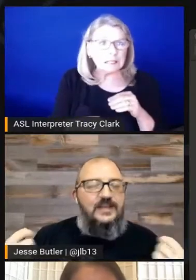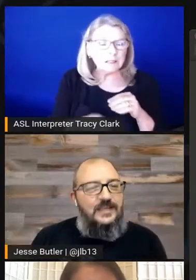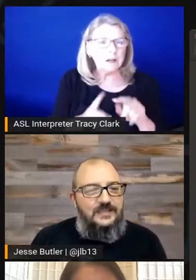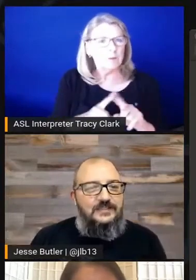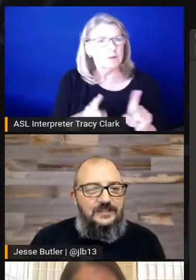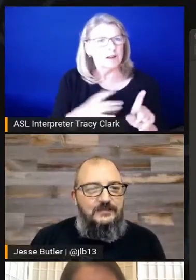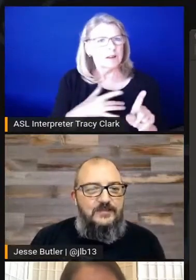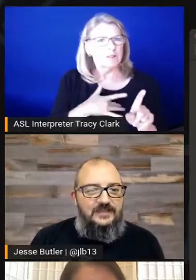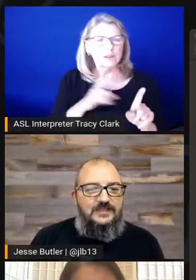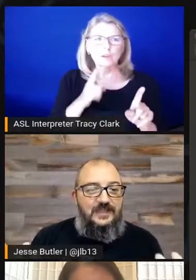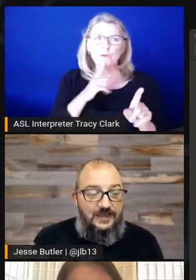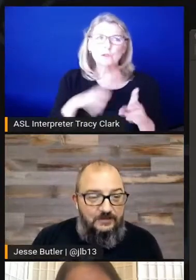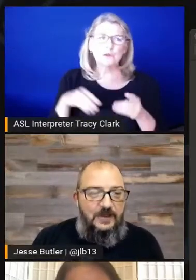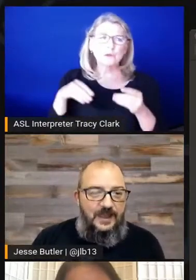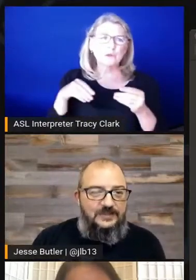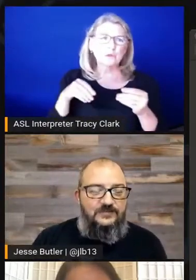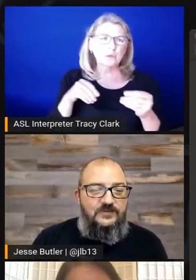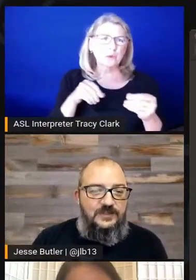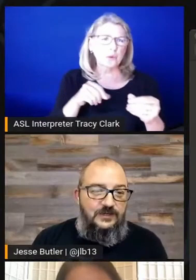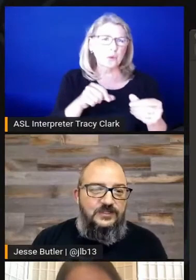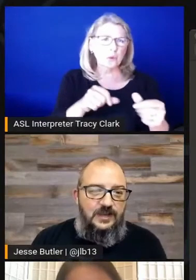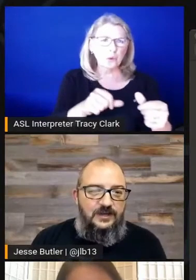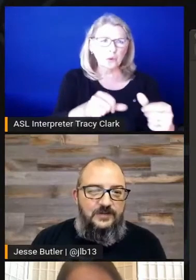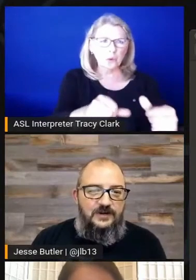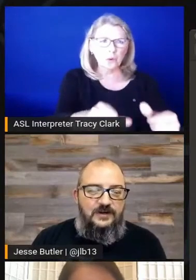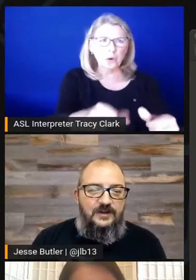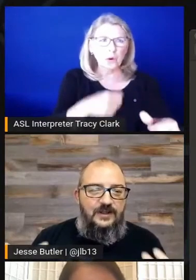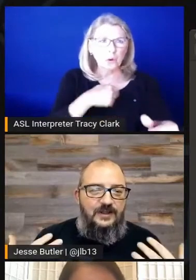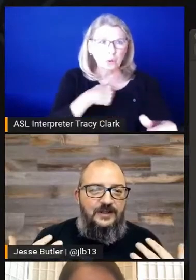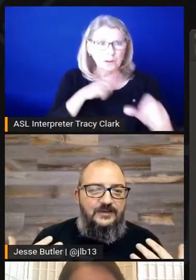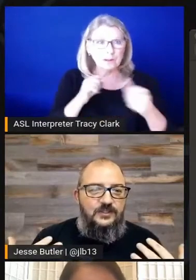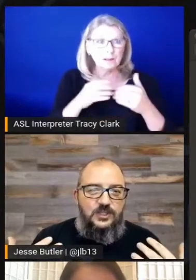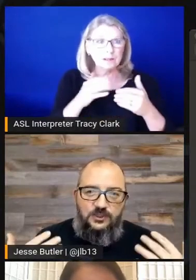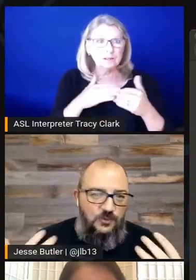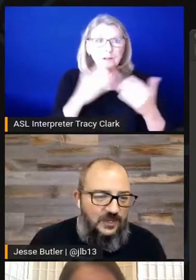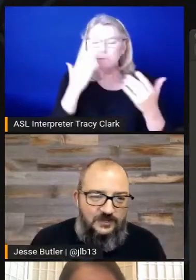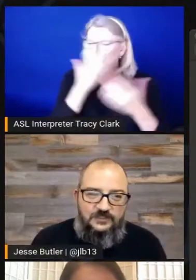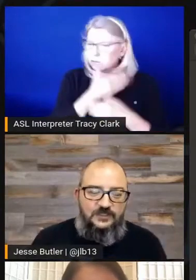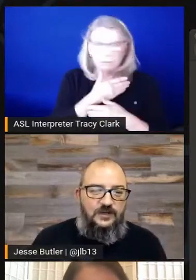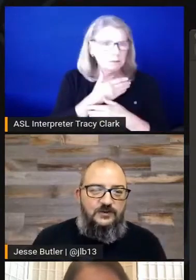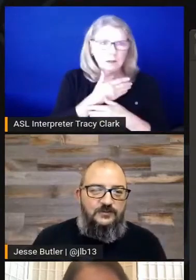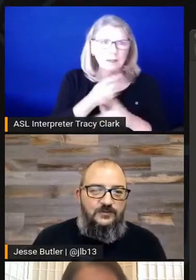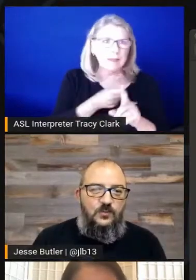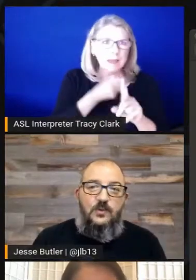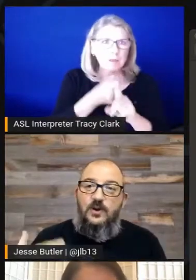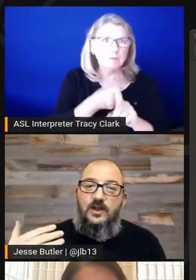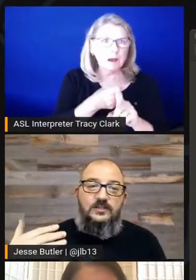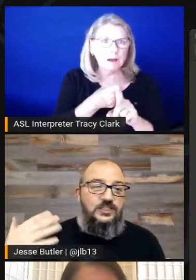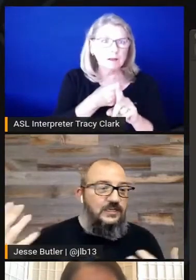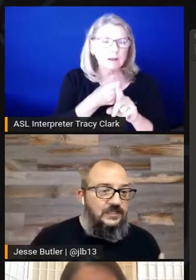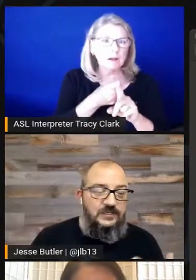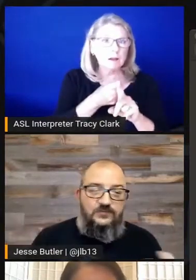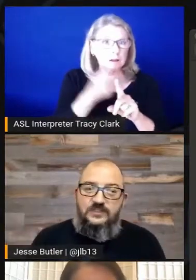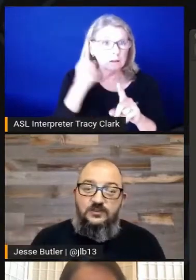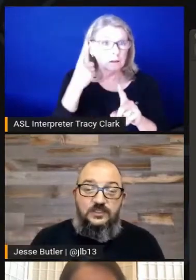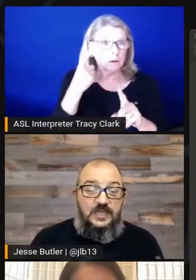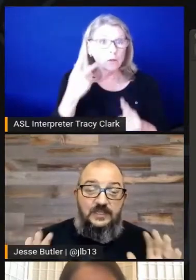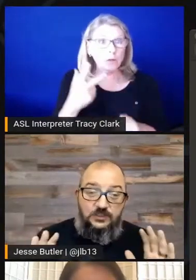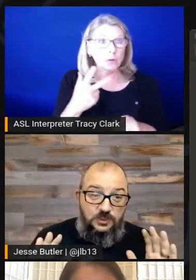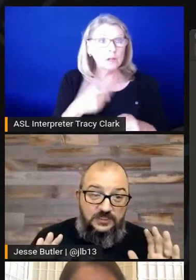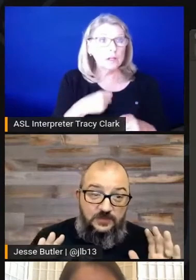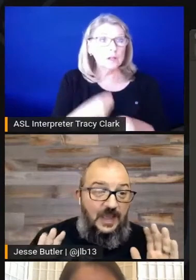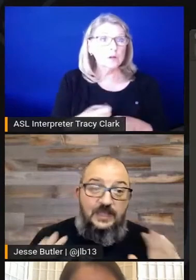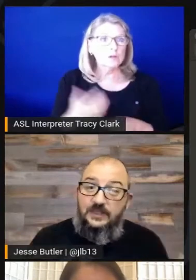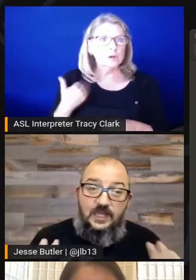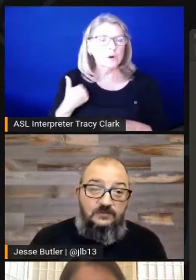could easily miss the impact of everything you're talking about here. 3 years ago, we were all chasing different solutions. And